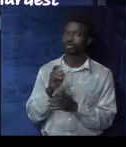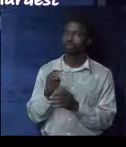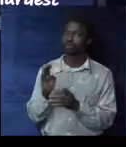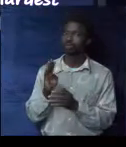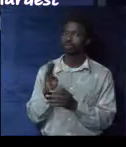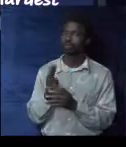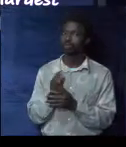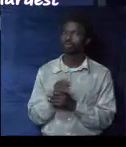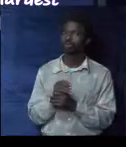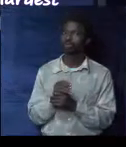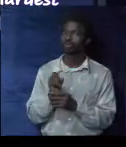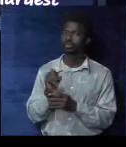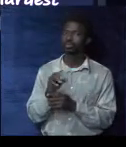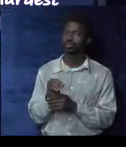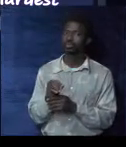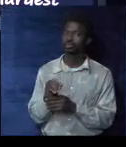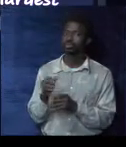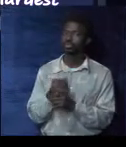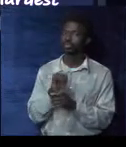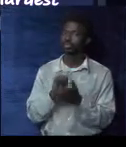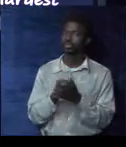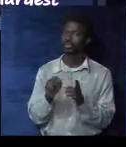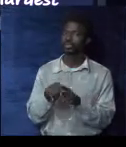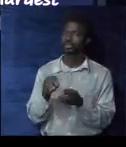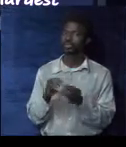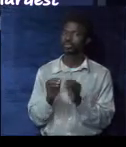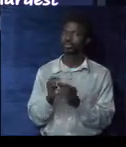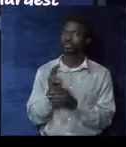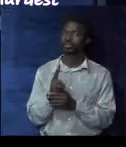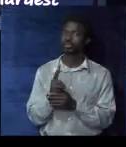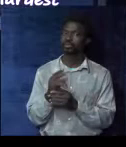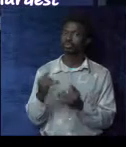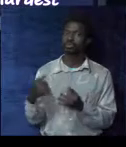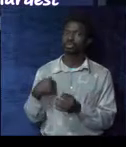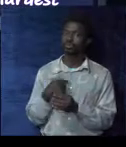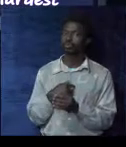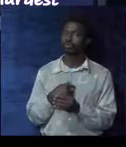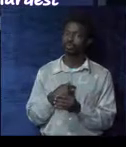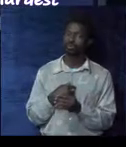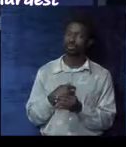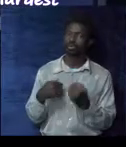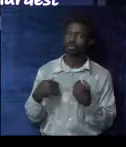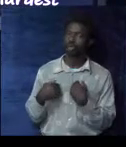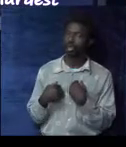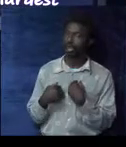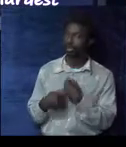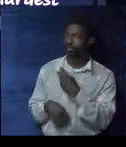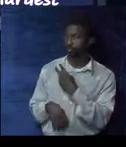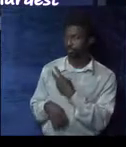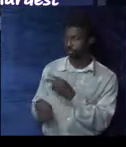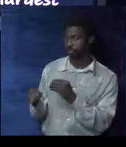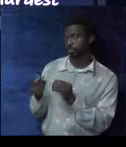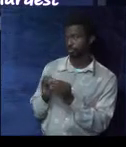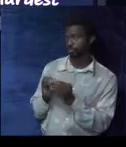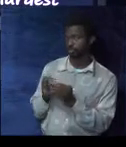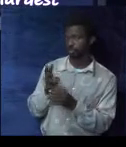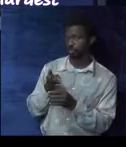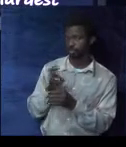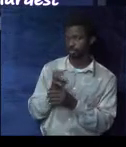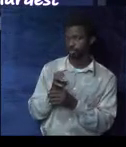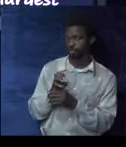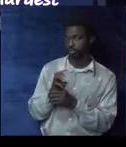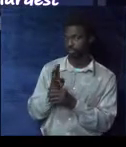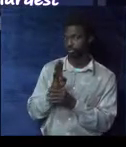now, the one with 100 billion. So take that as number 2. Now we're left with this and this. And this one has